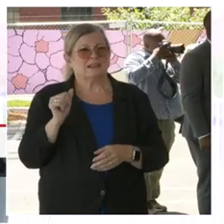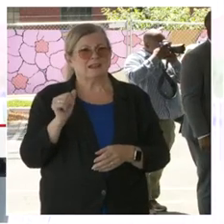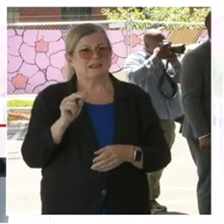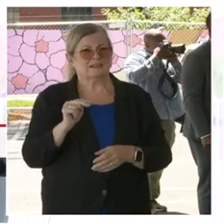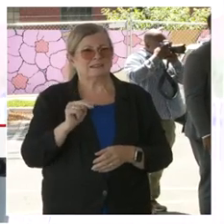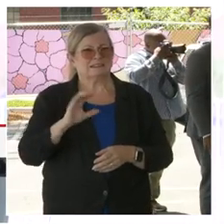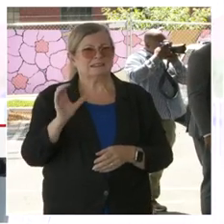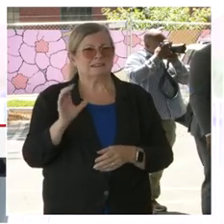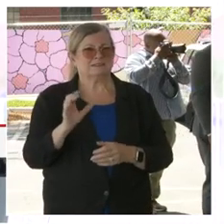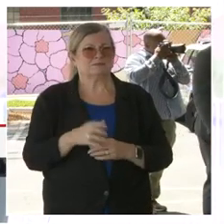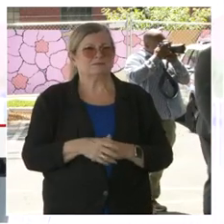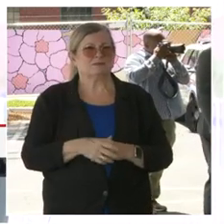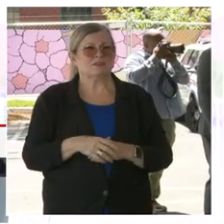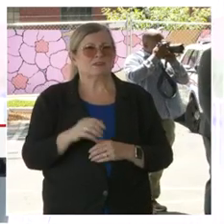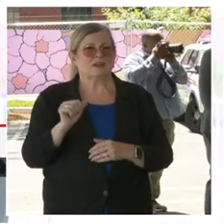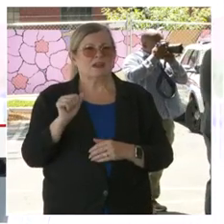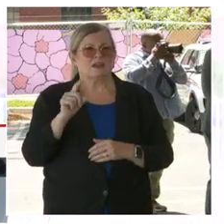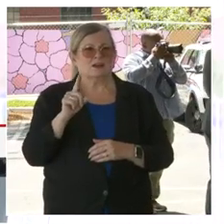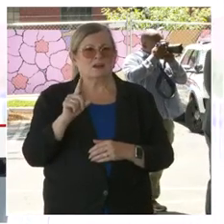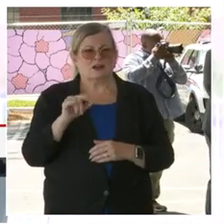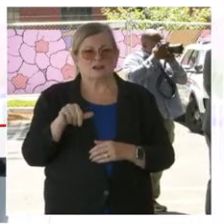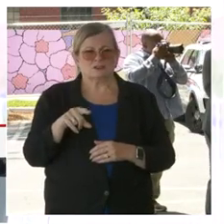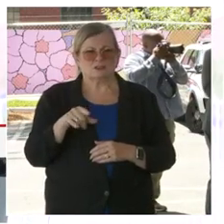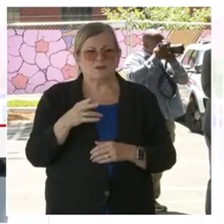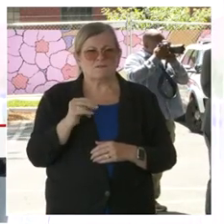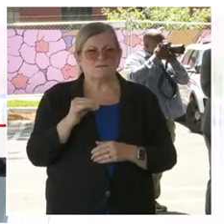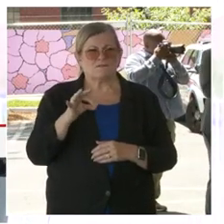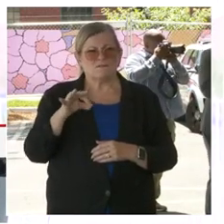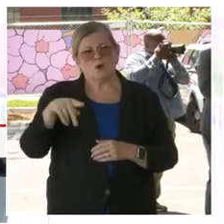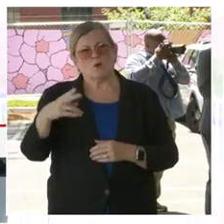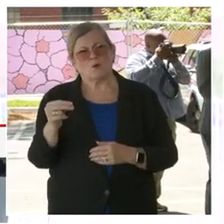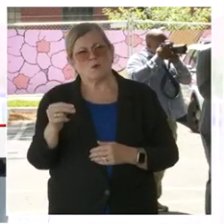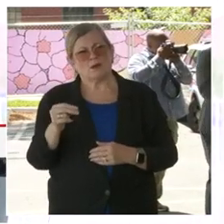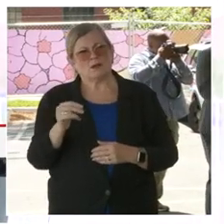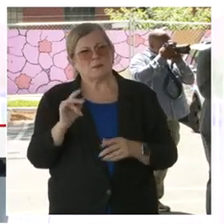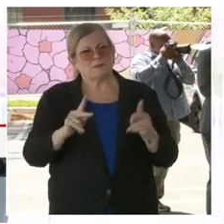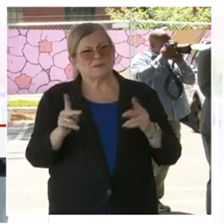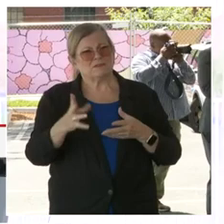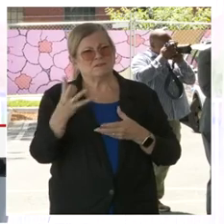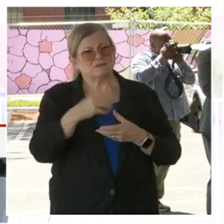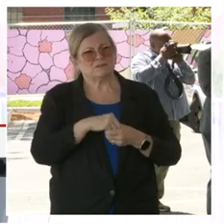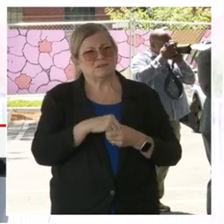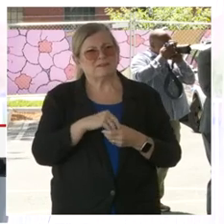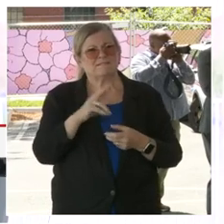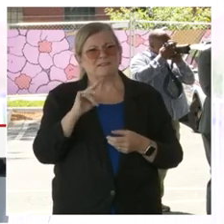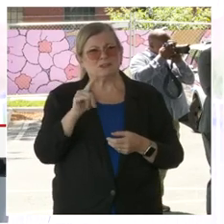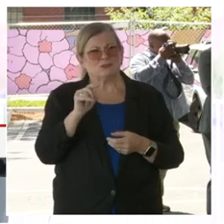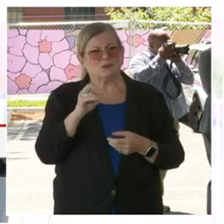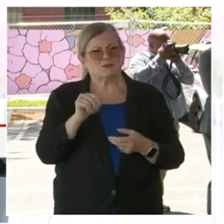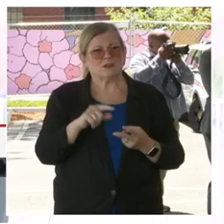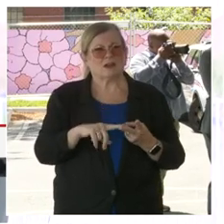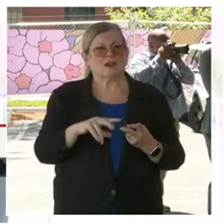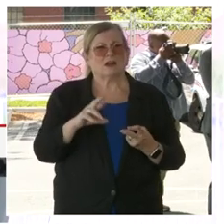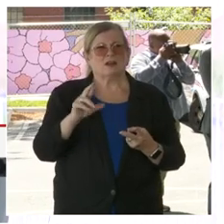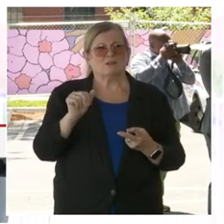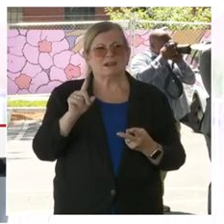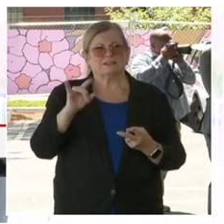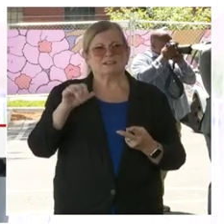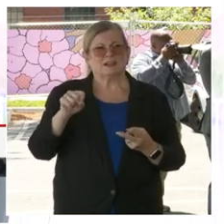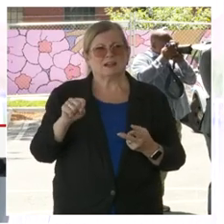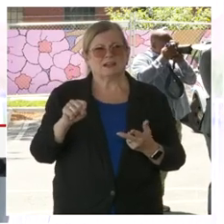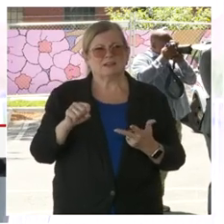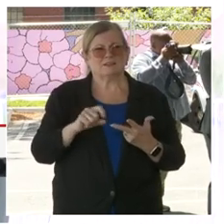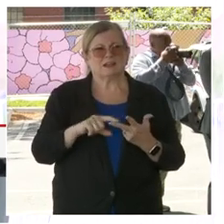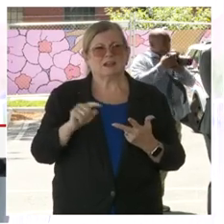Salim Adolfo, and members Mustafa Abdul Salam, Victoria Kinsey, Rhonda Edward Himes, Trayvon Hawkins,